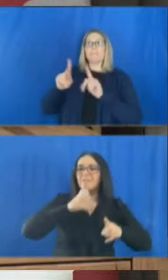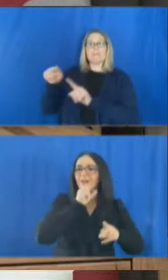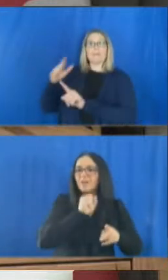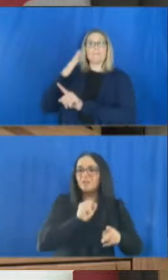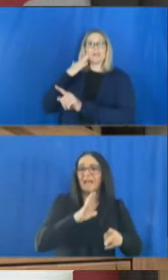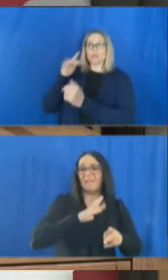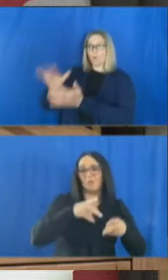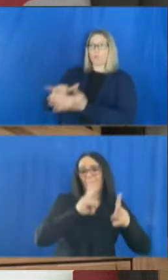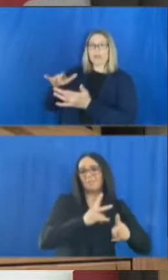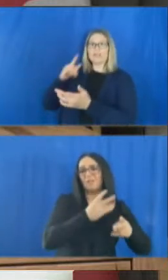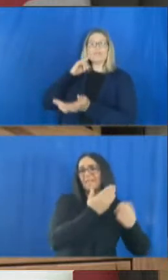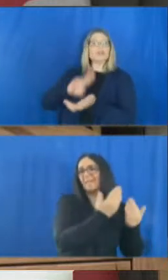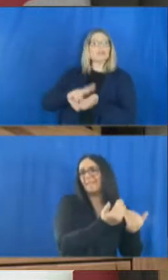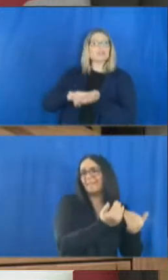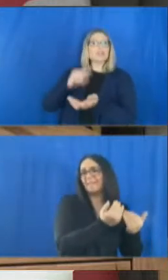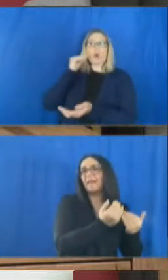ill.